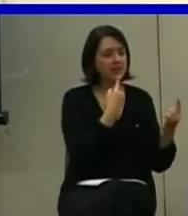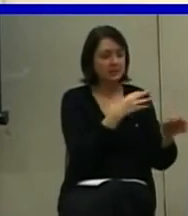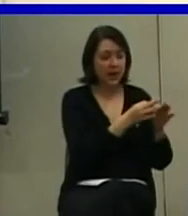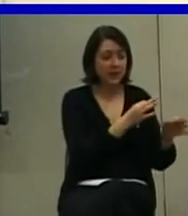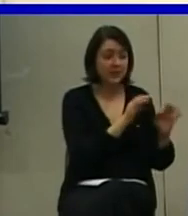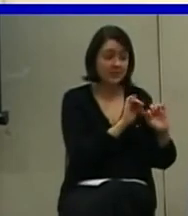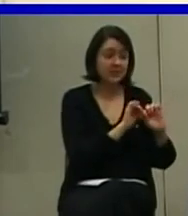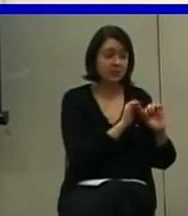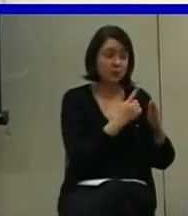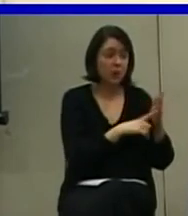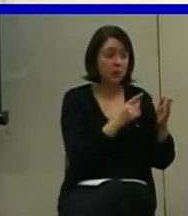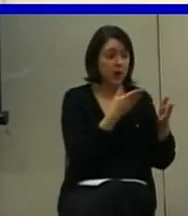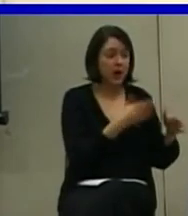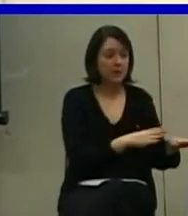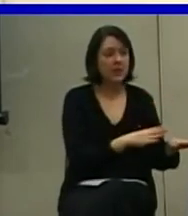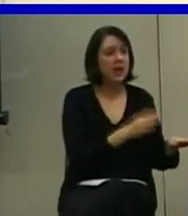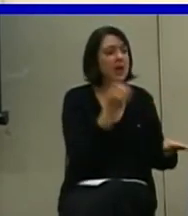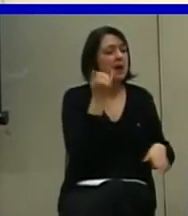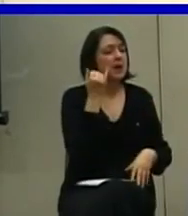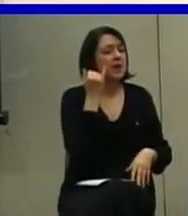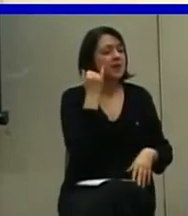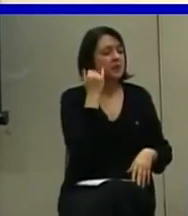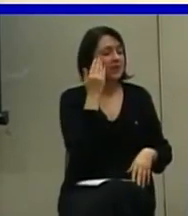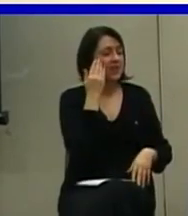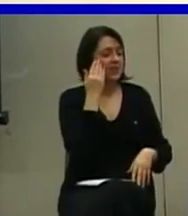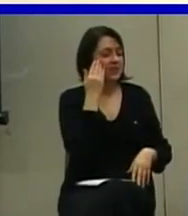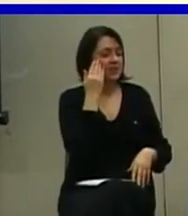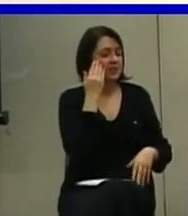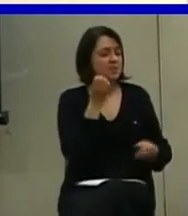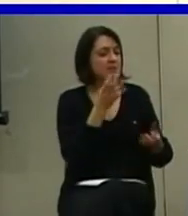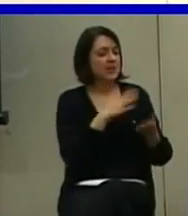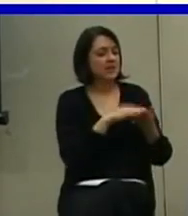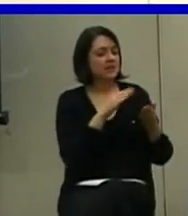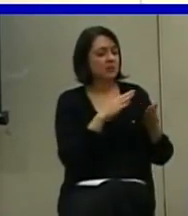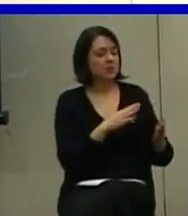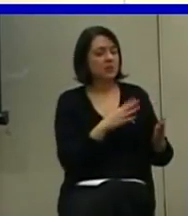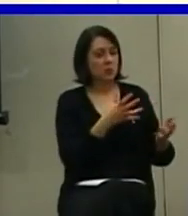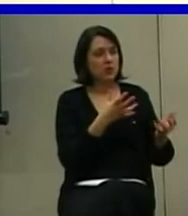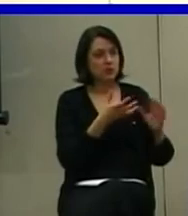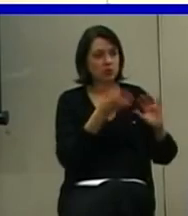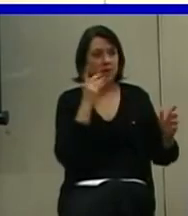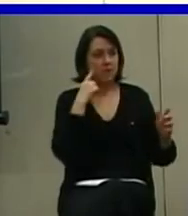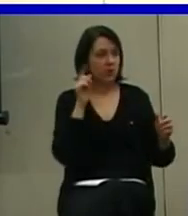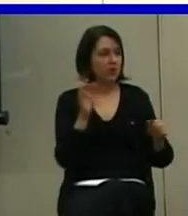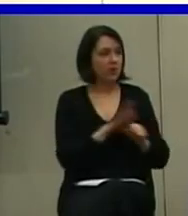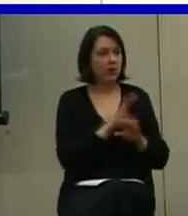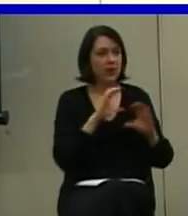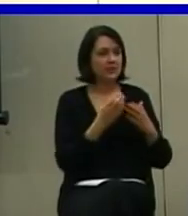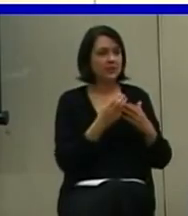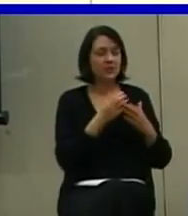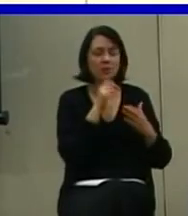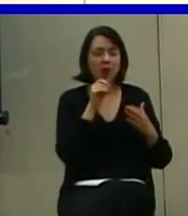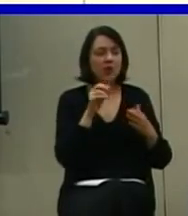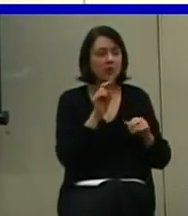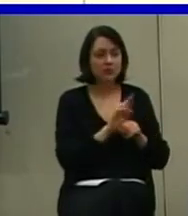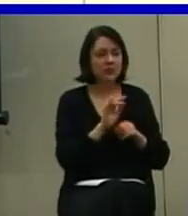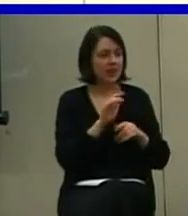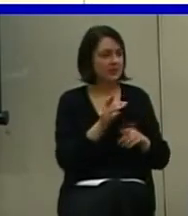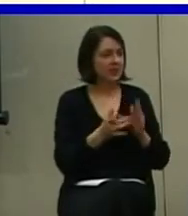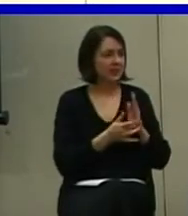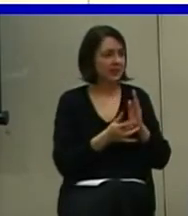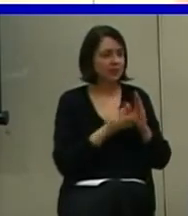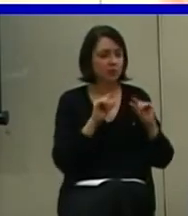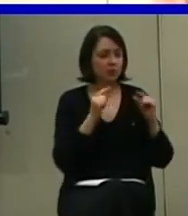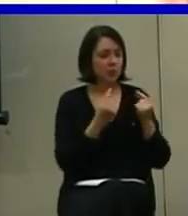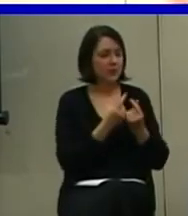a lot of kids in your room that you think would love to think they could get a negative attention from everybody by screwing it up, don't do a group contingency.